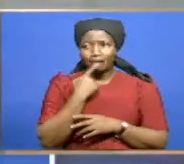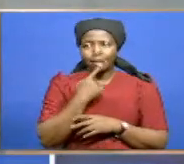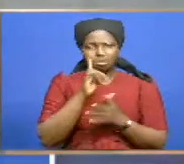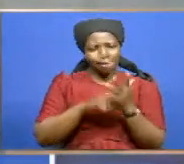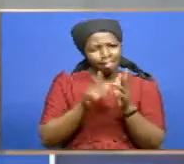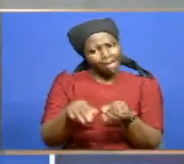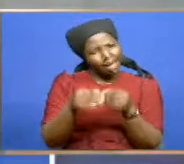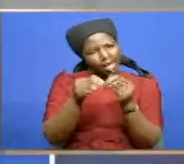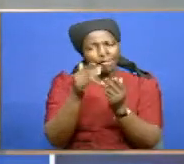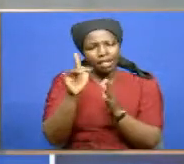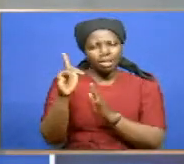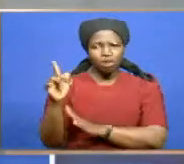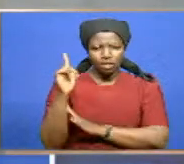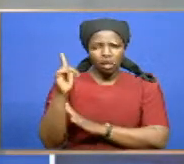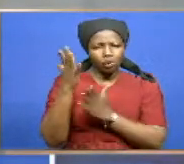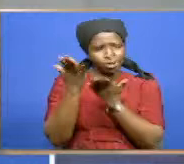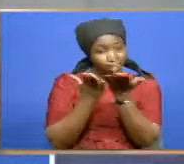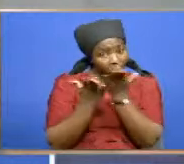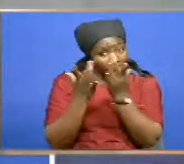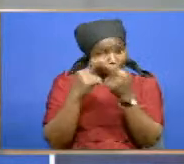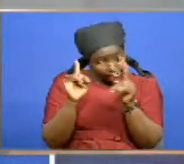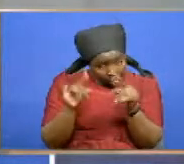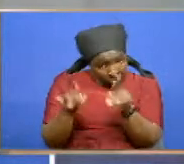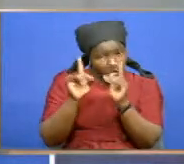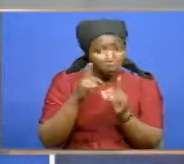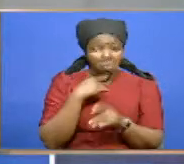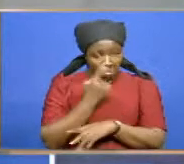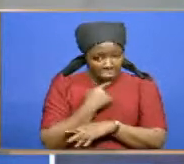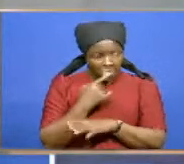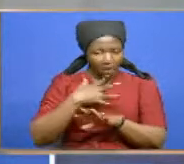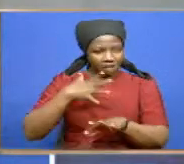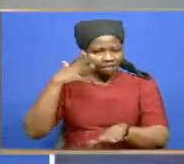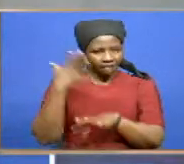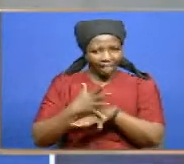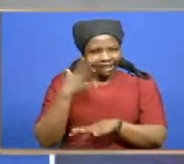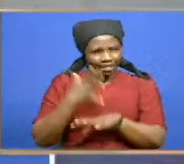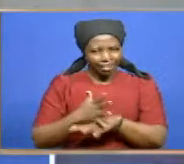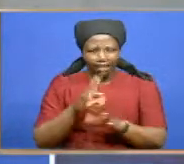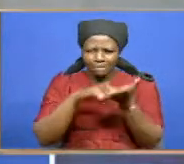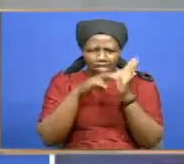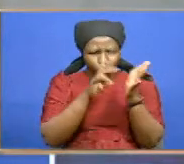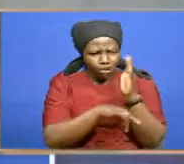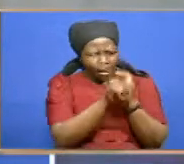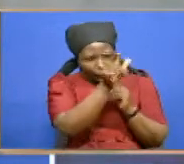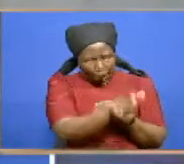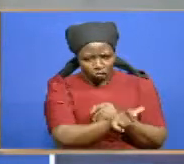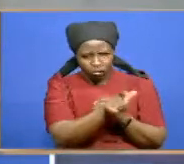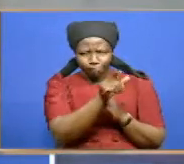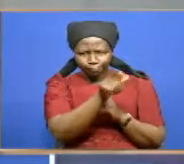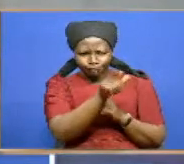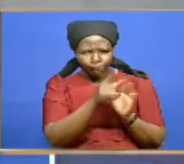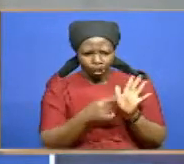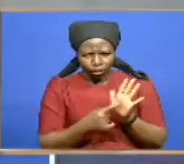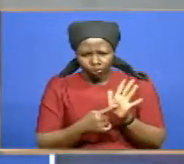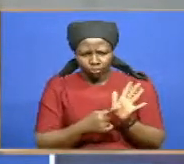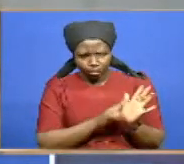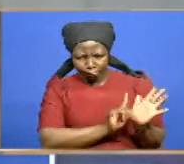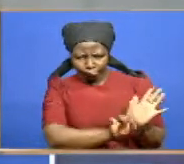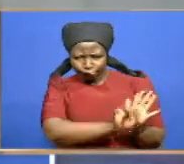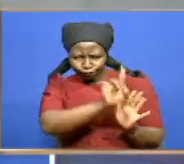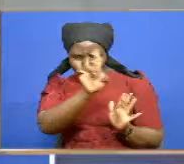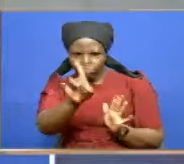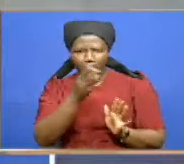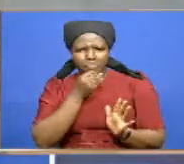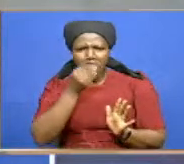legal services and they have been simply masquerading. Masquerading means that someone is presenting themselves to be